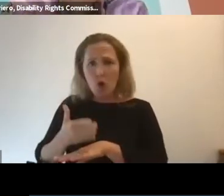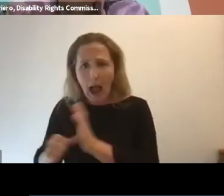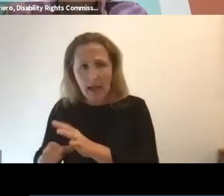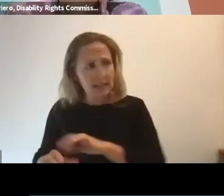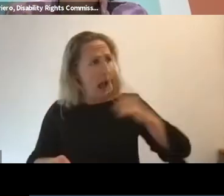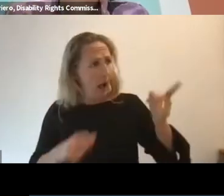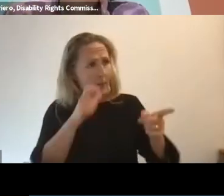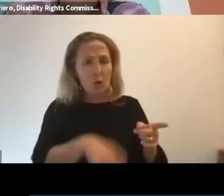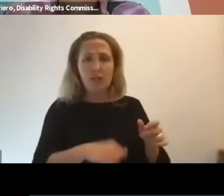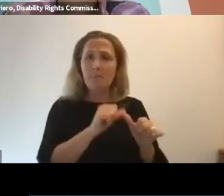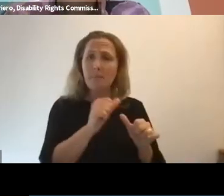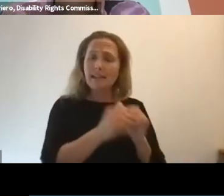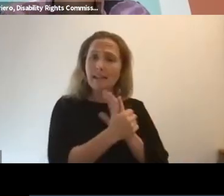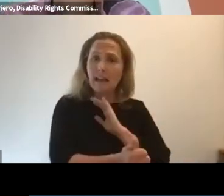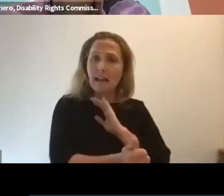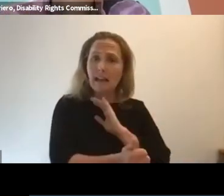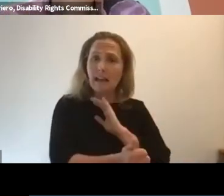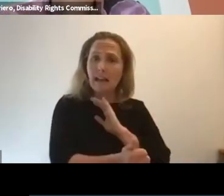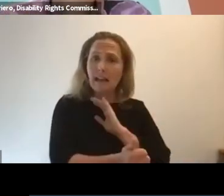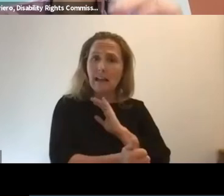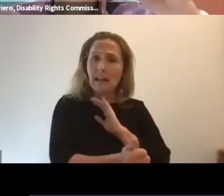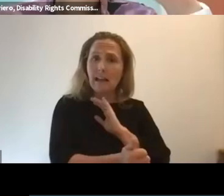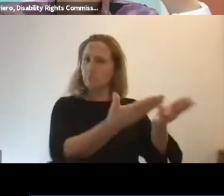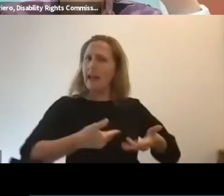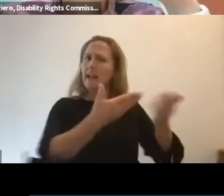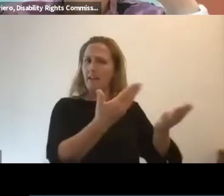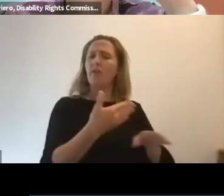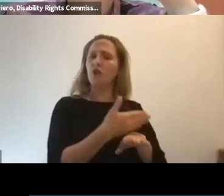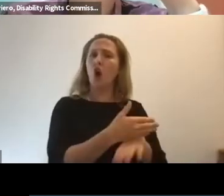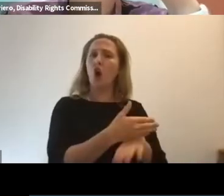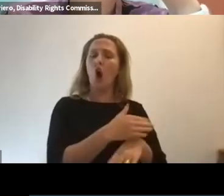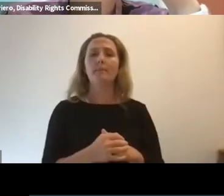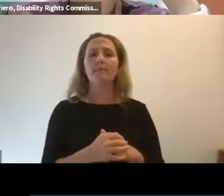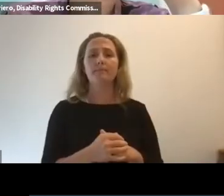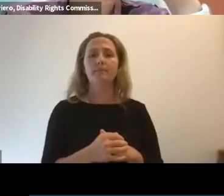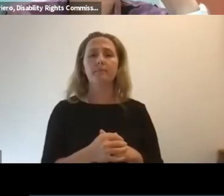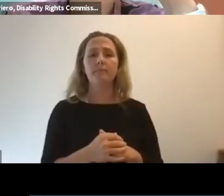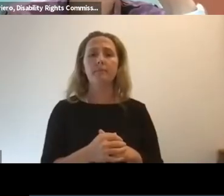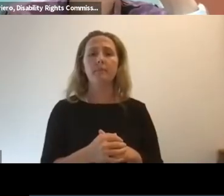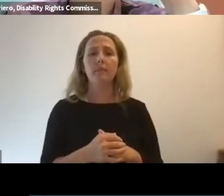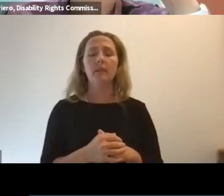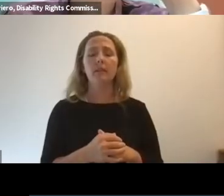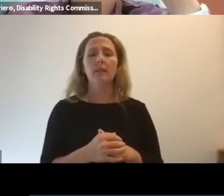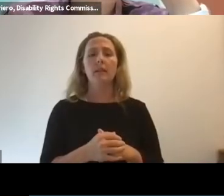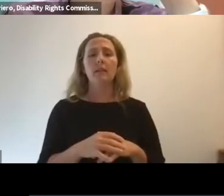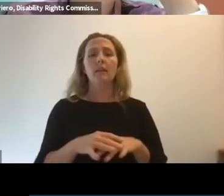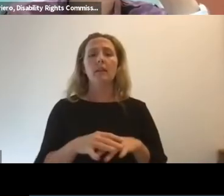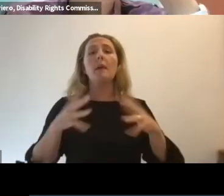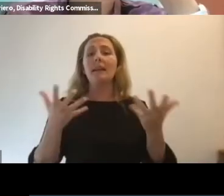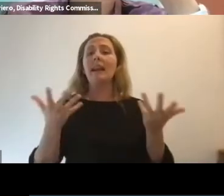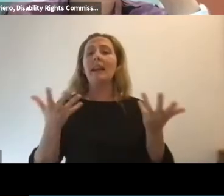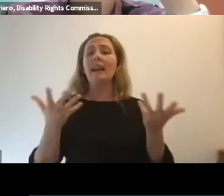need the male champions who have daughters and who have nieces and to stand up